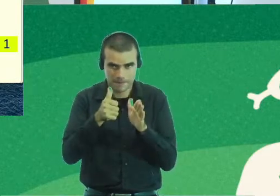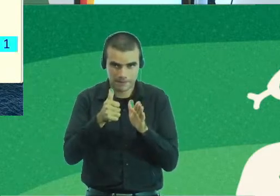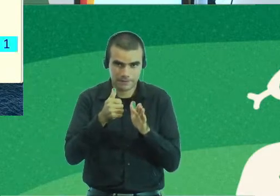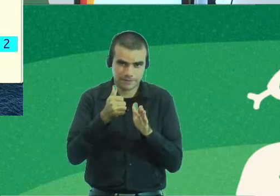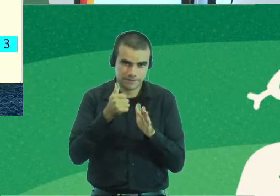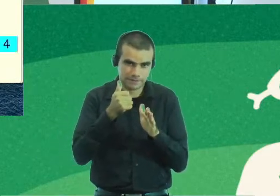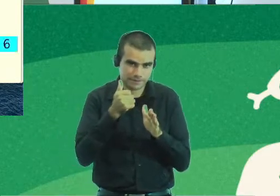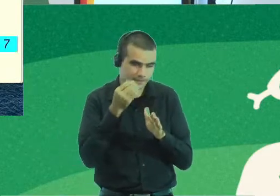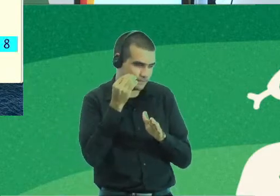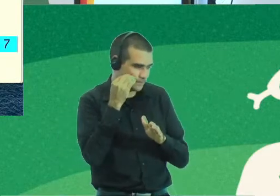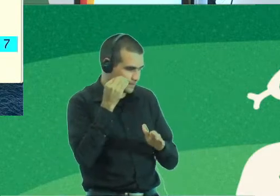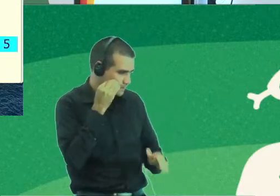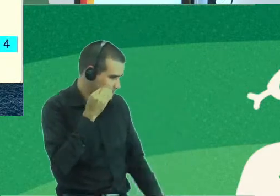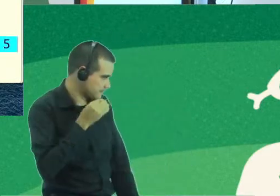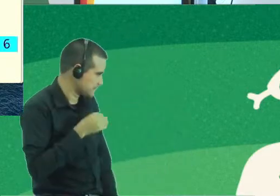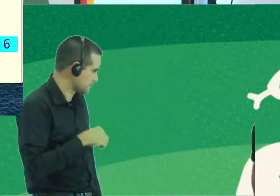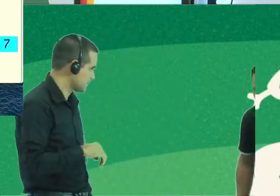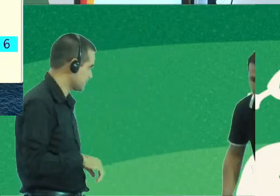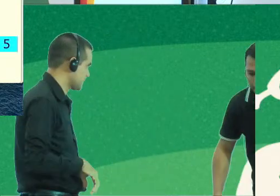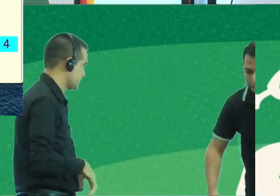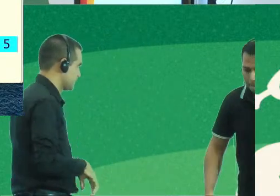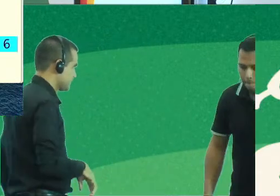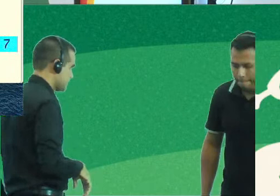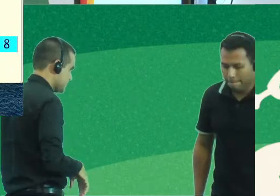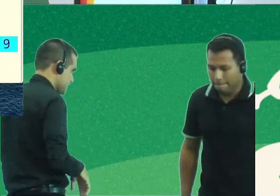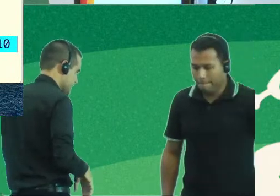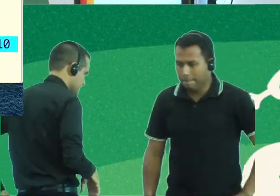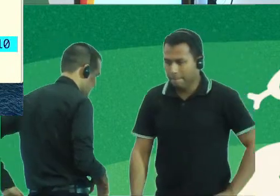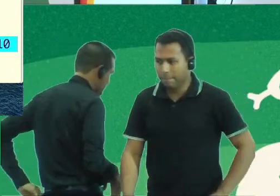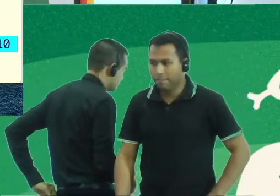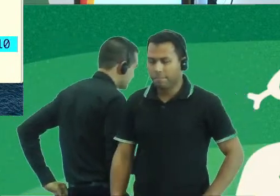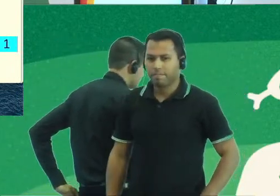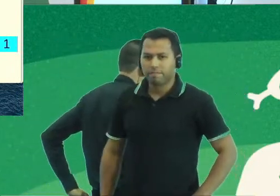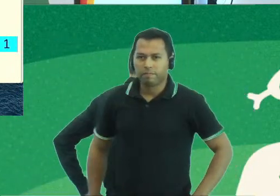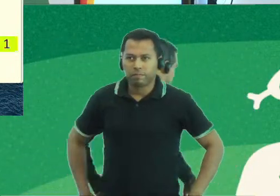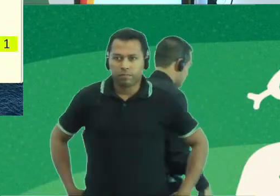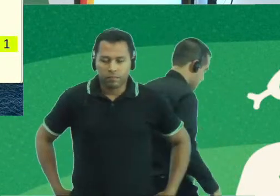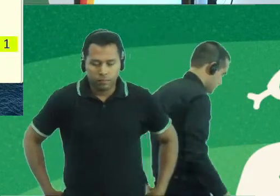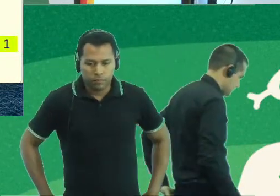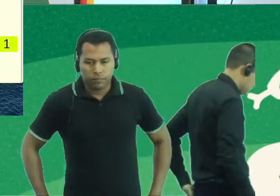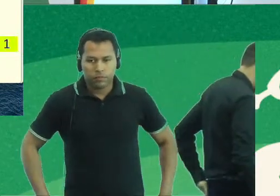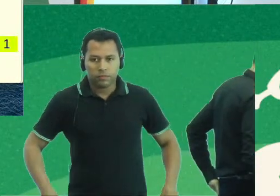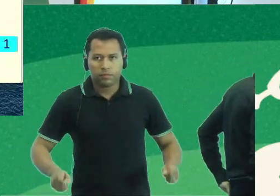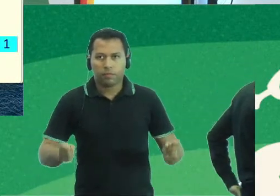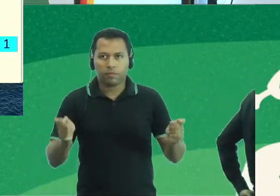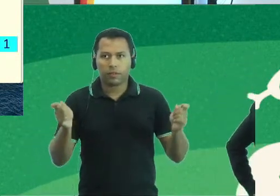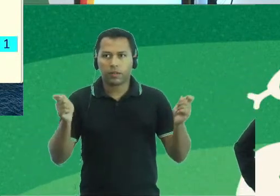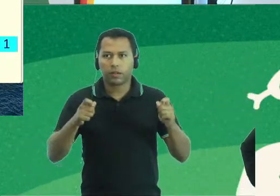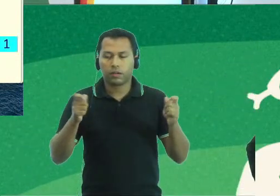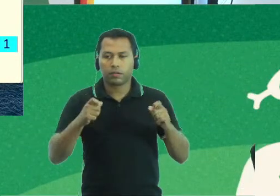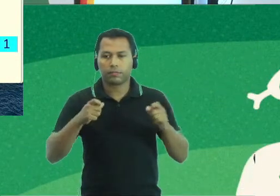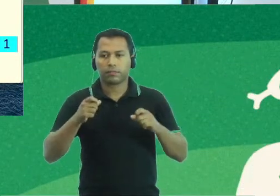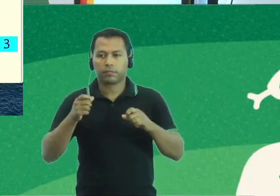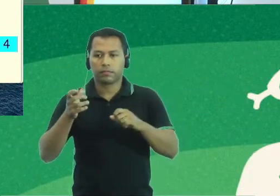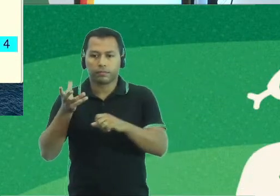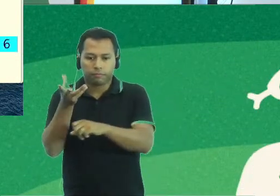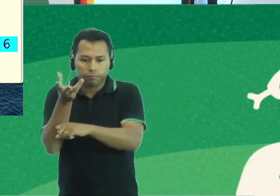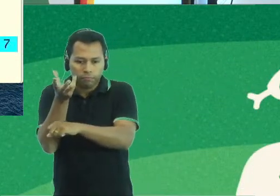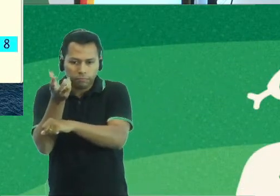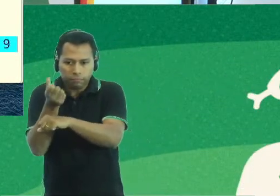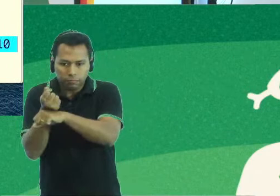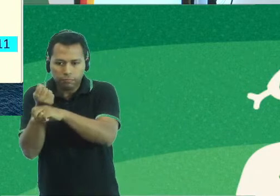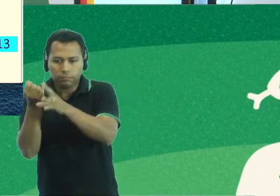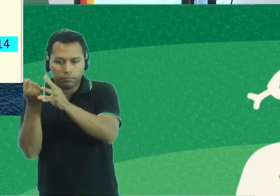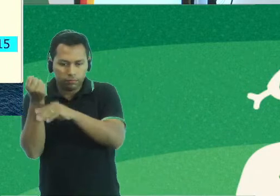some stuff. Import the OS because I'm gonna have to access some environment variables. And then I'm also going